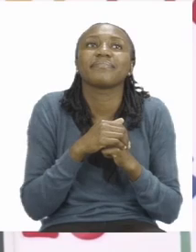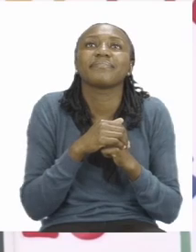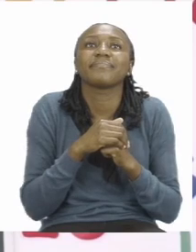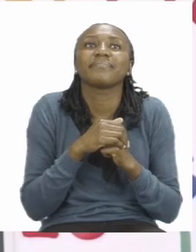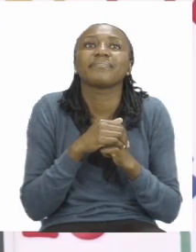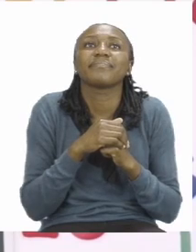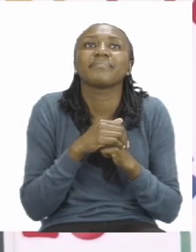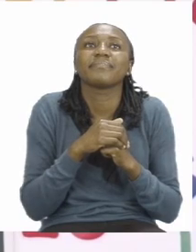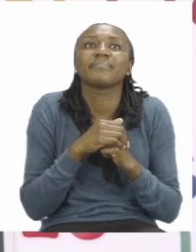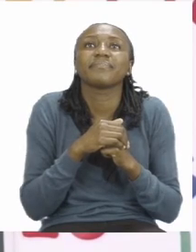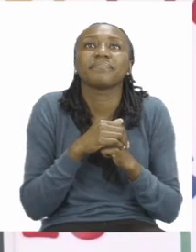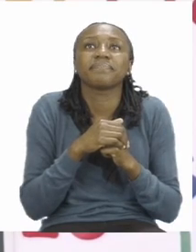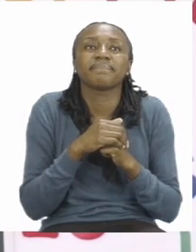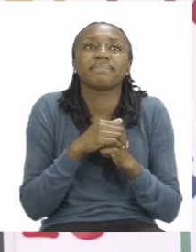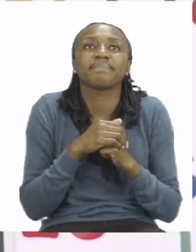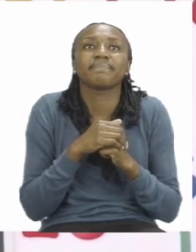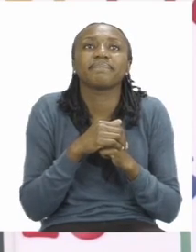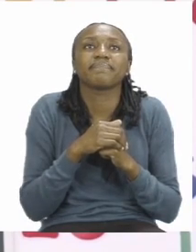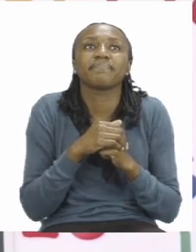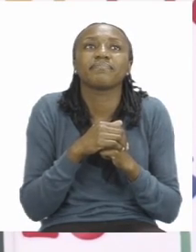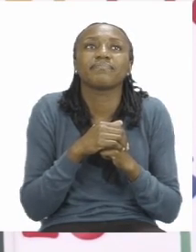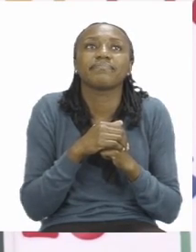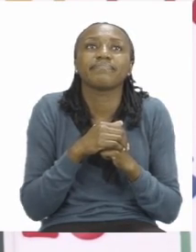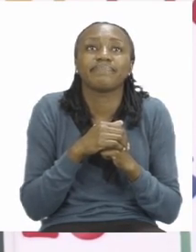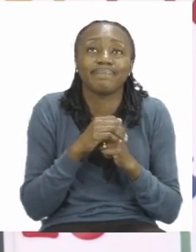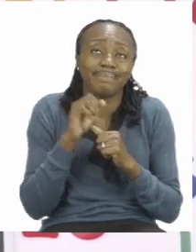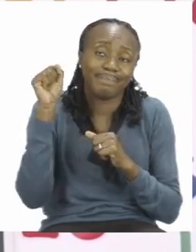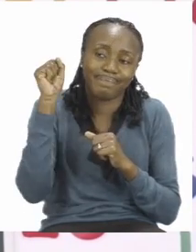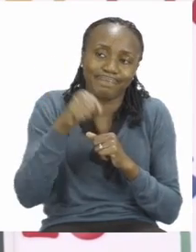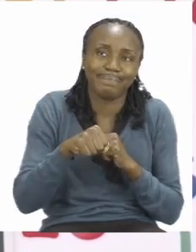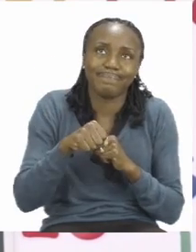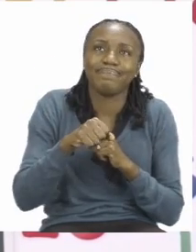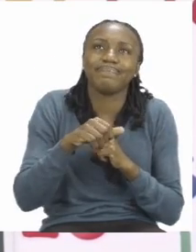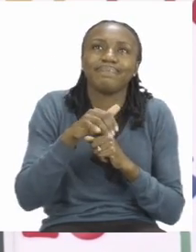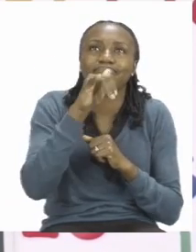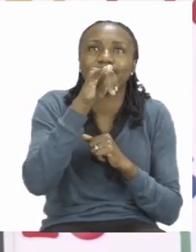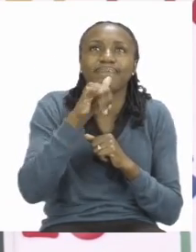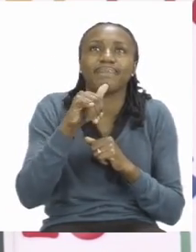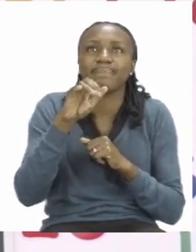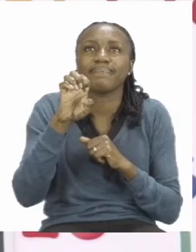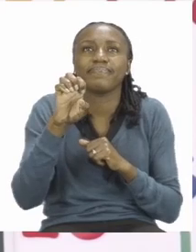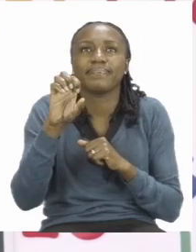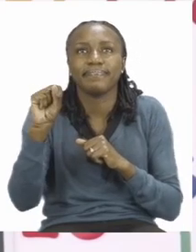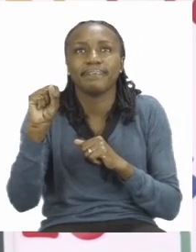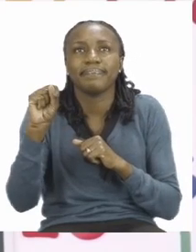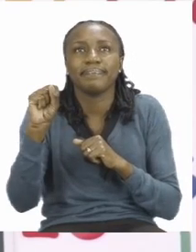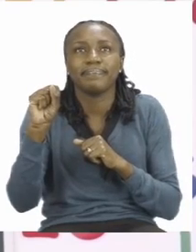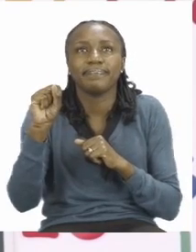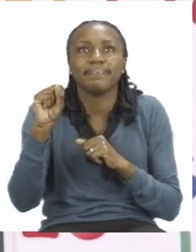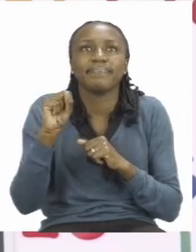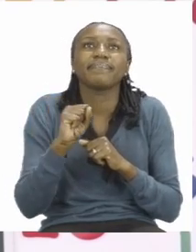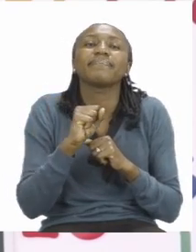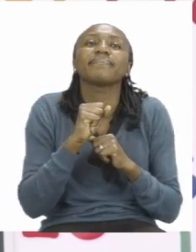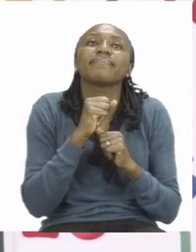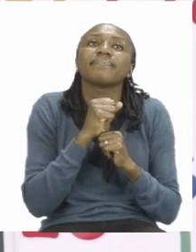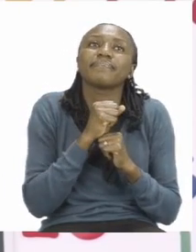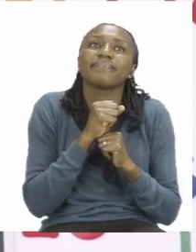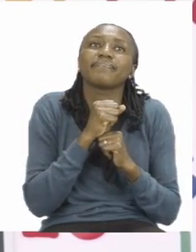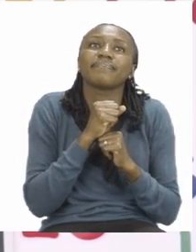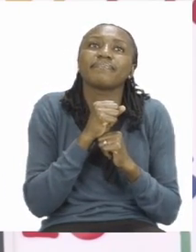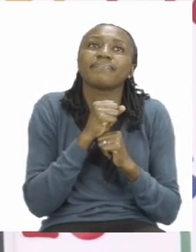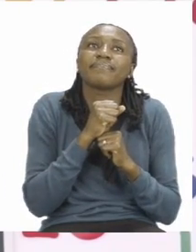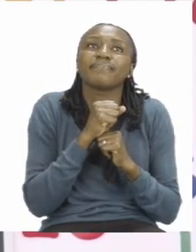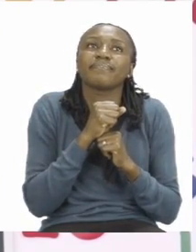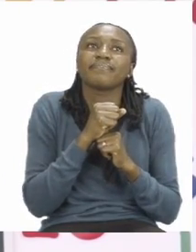special. You. And then we have the word yes. Yes, when we are saying